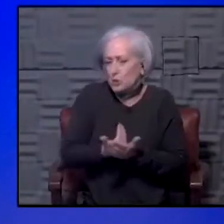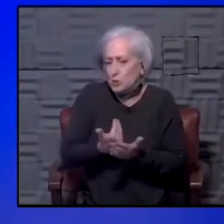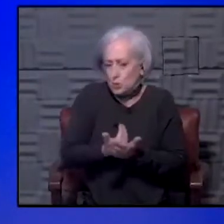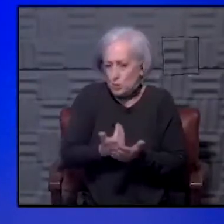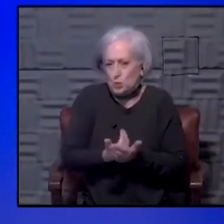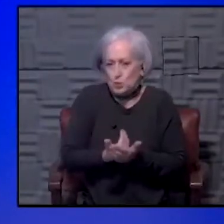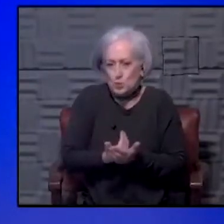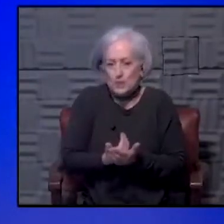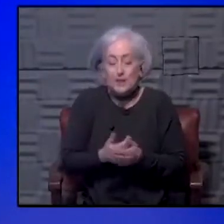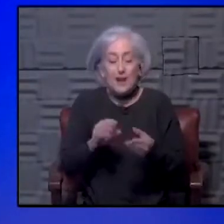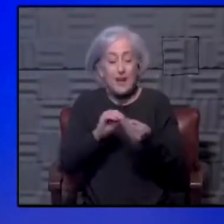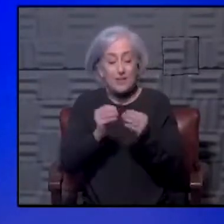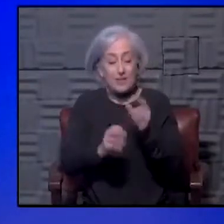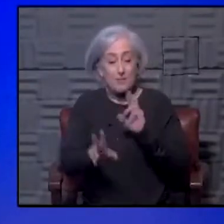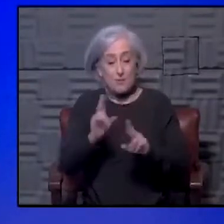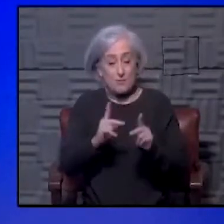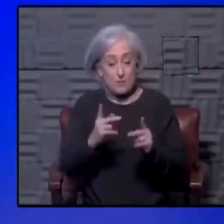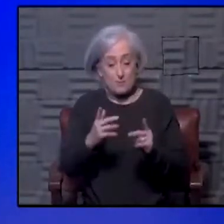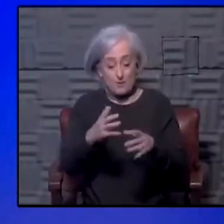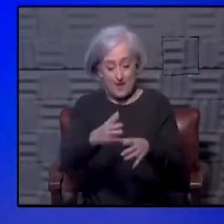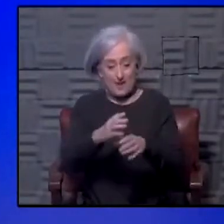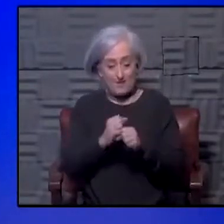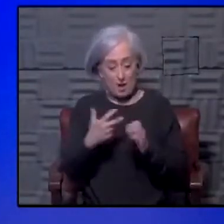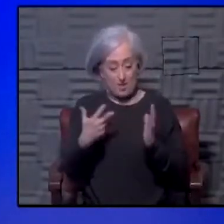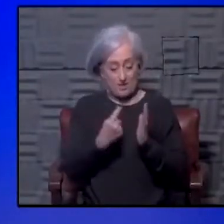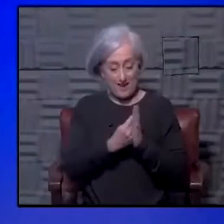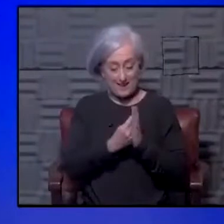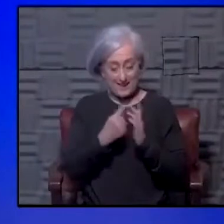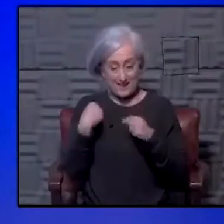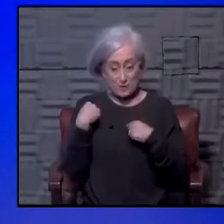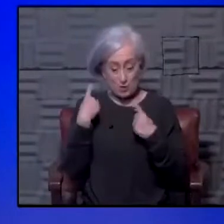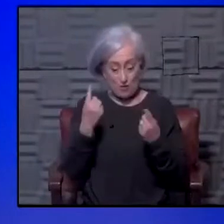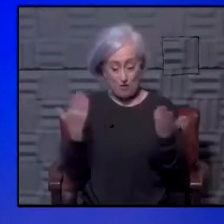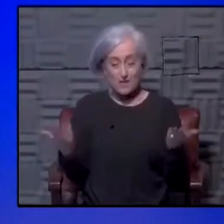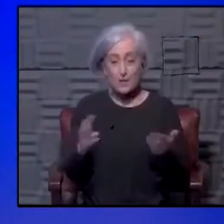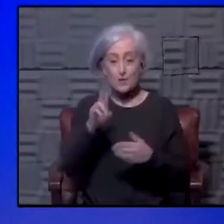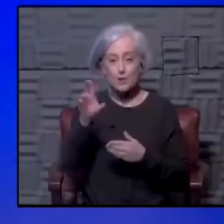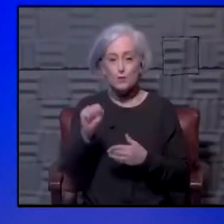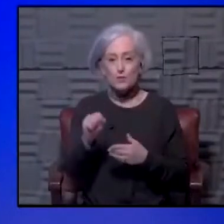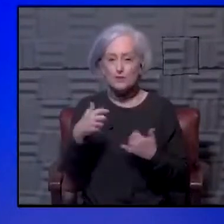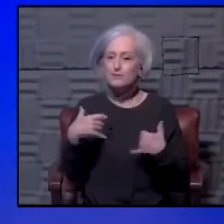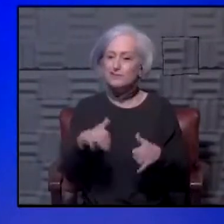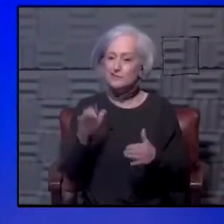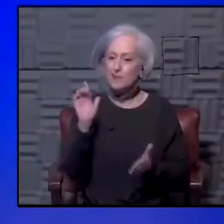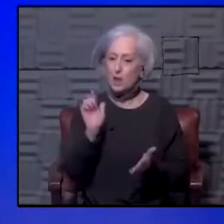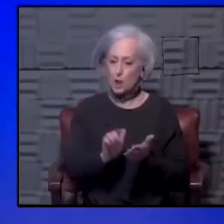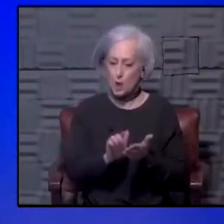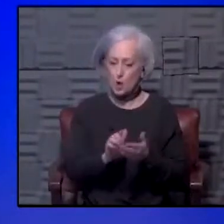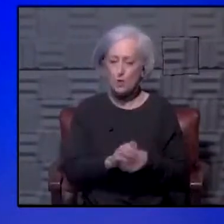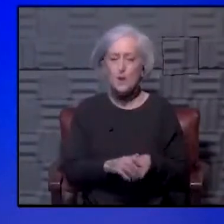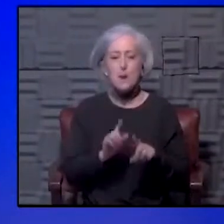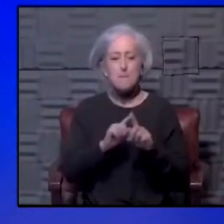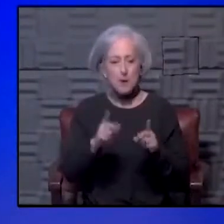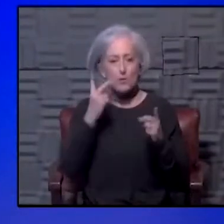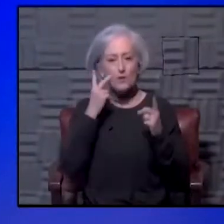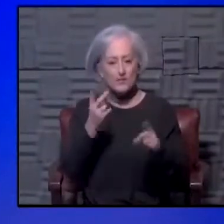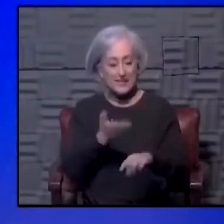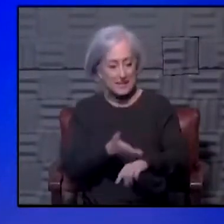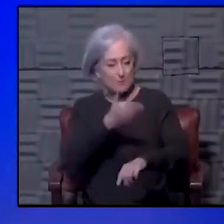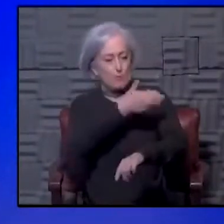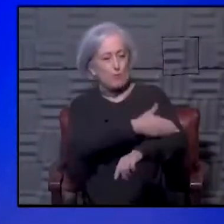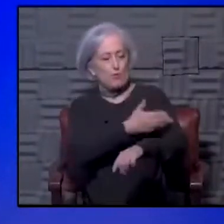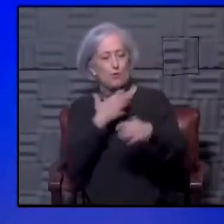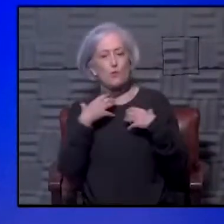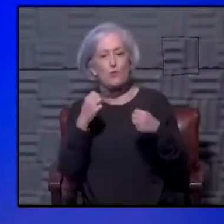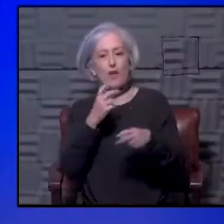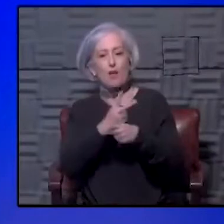population in the United States that have been vaccinated is pretty low, but we have seen great improvements with our healthcare workers here at our health system who have